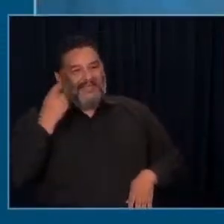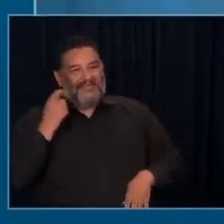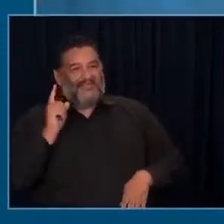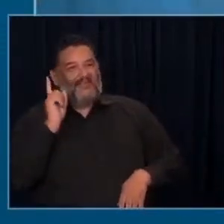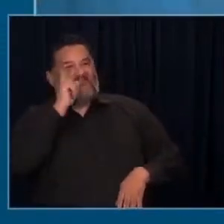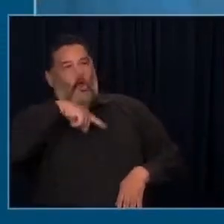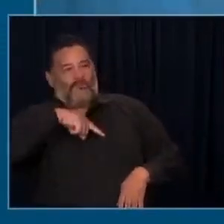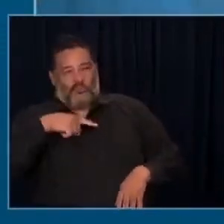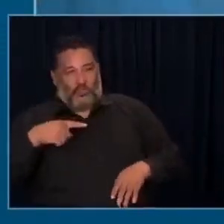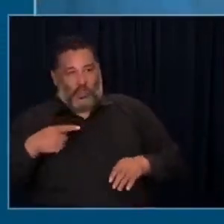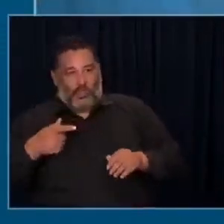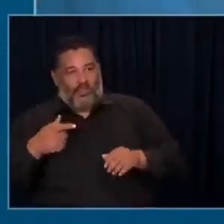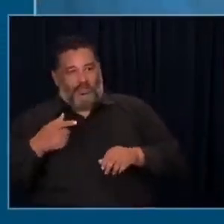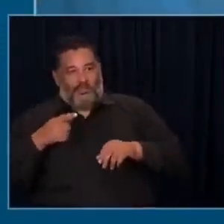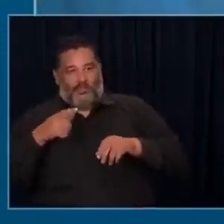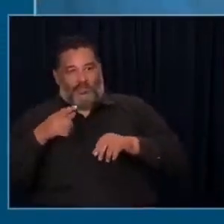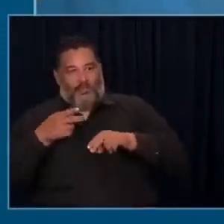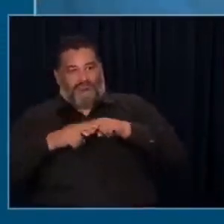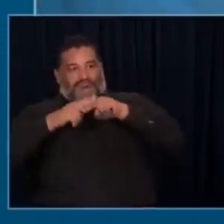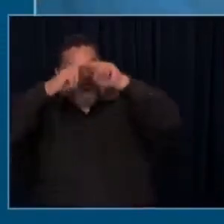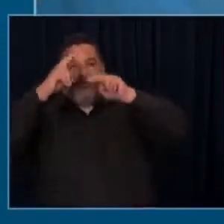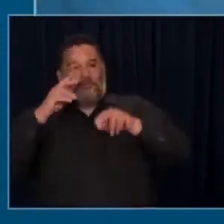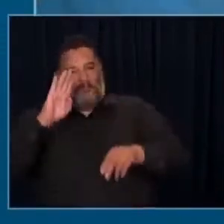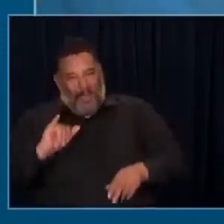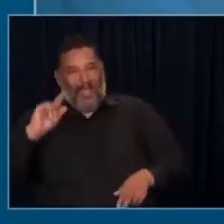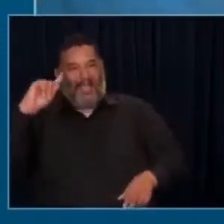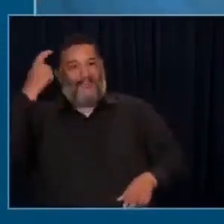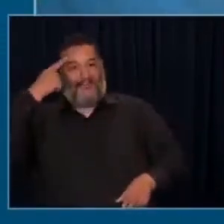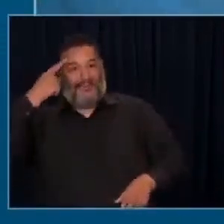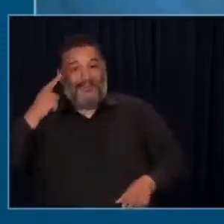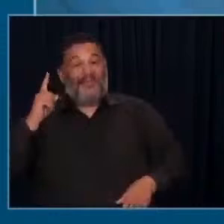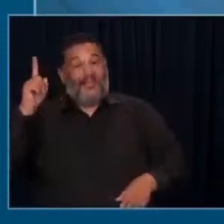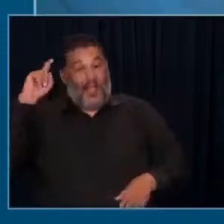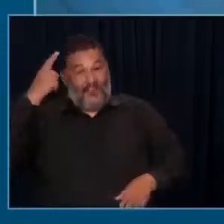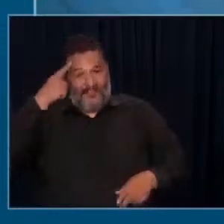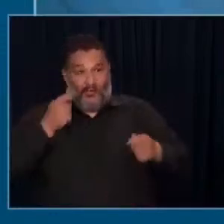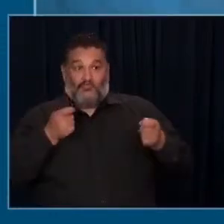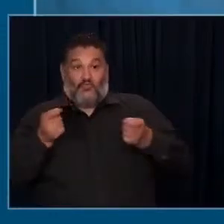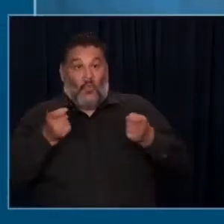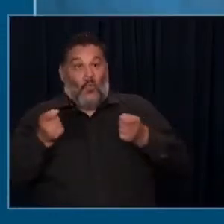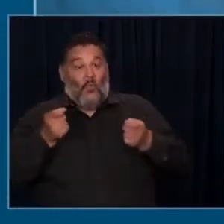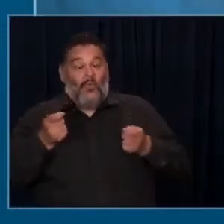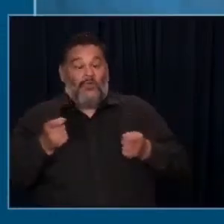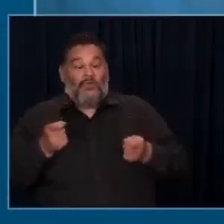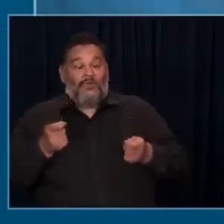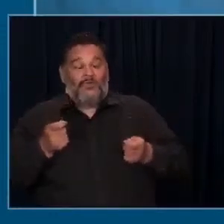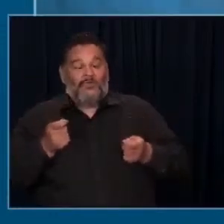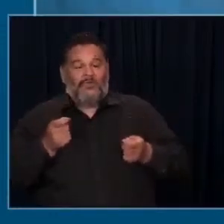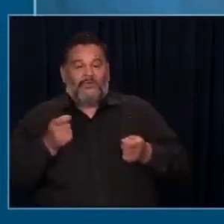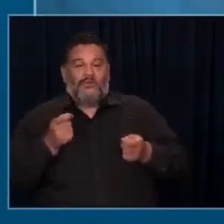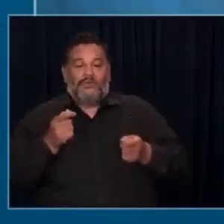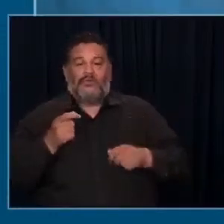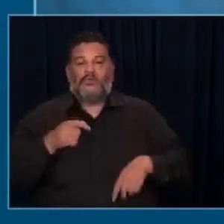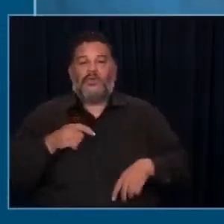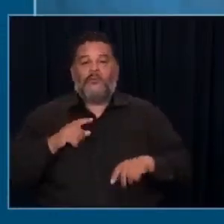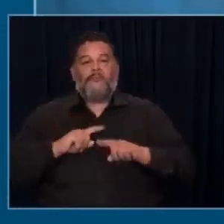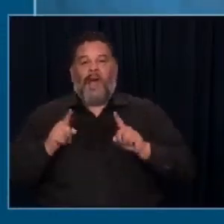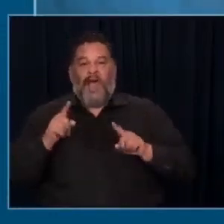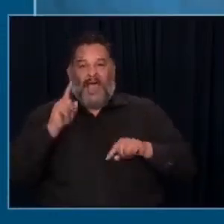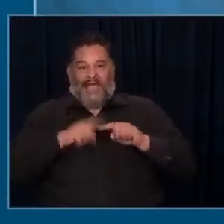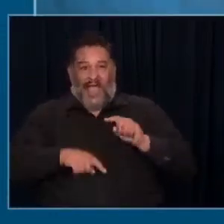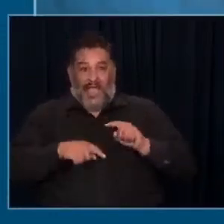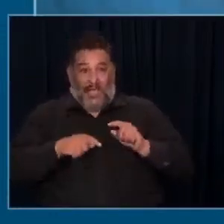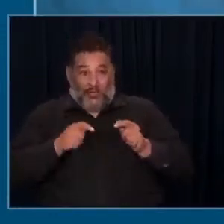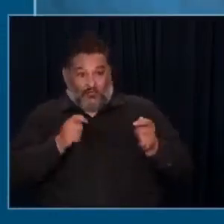by our government. They're actually controlling this to an extent, but they can't do it enough to